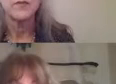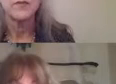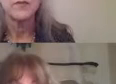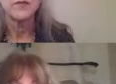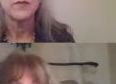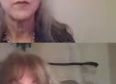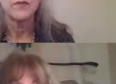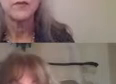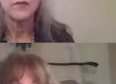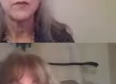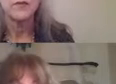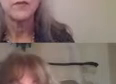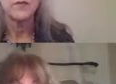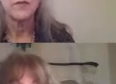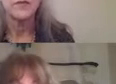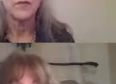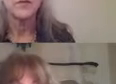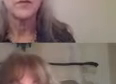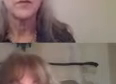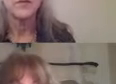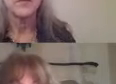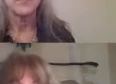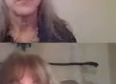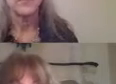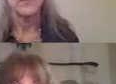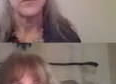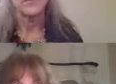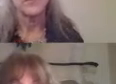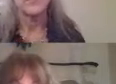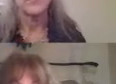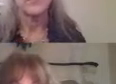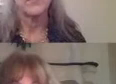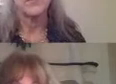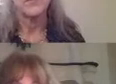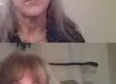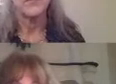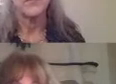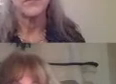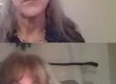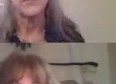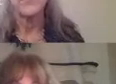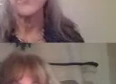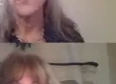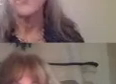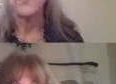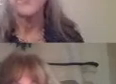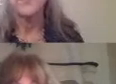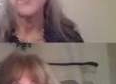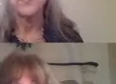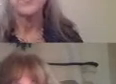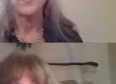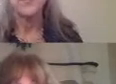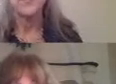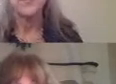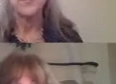support from Henny Jewelers. So we're grateful to have been able to bring it to Pittsburgh. It was only open in our galleries for a little while before we had to